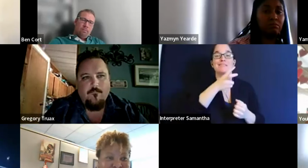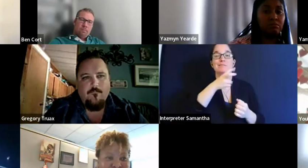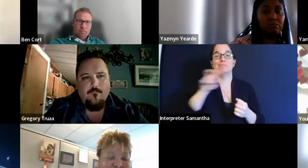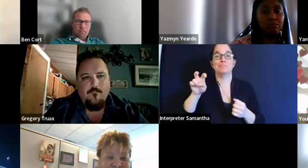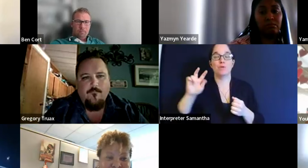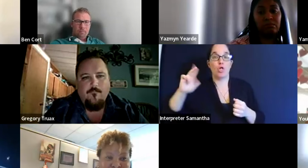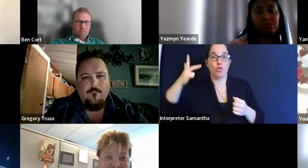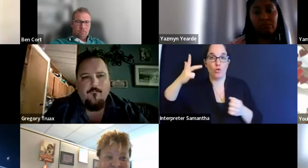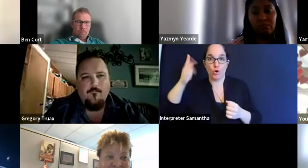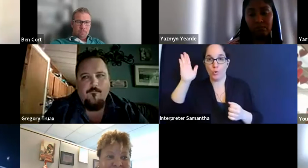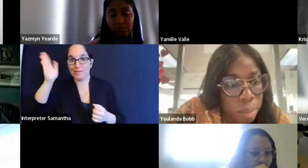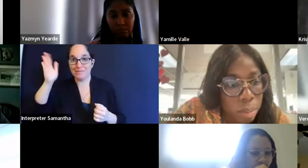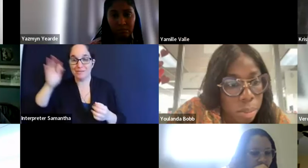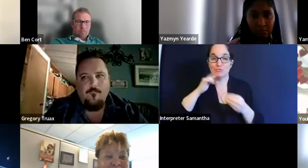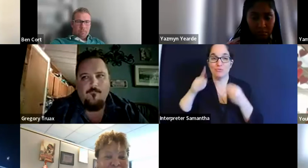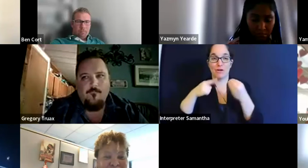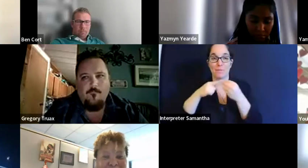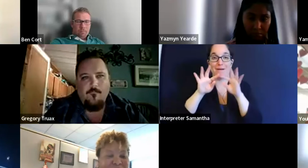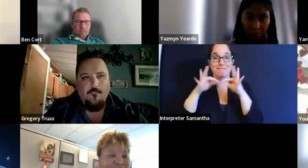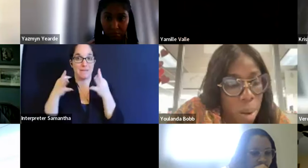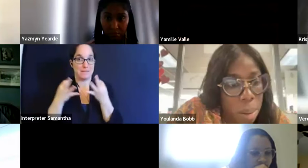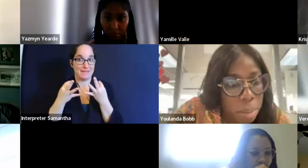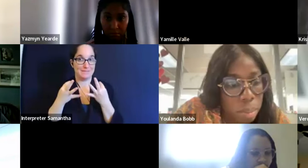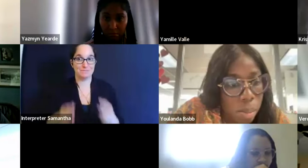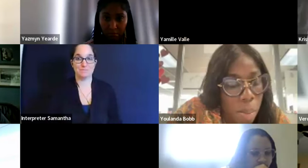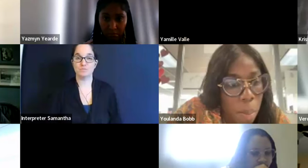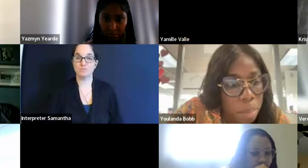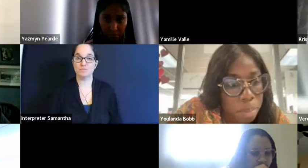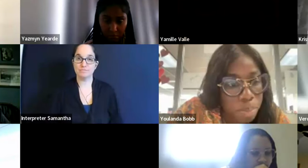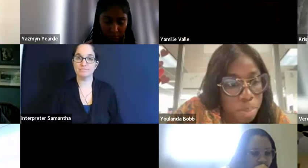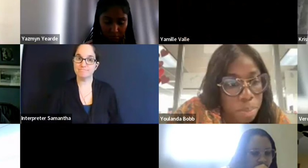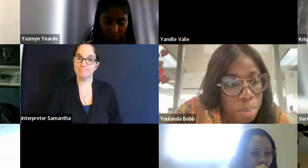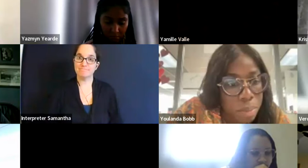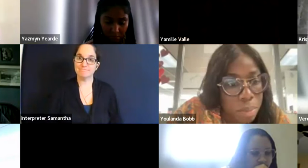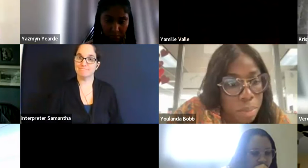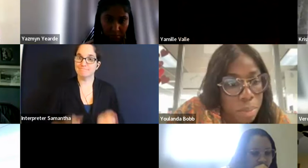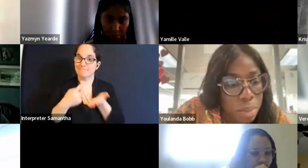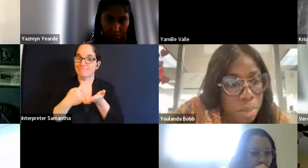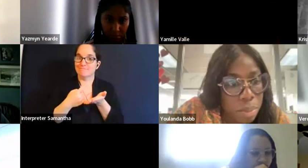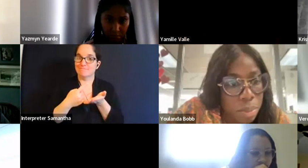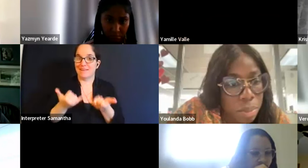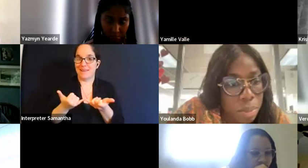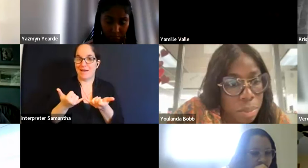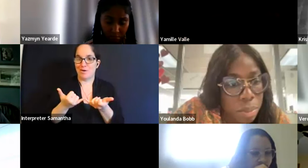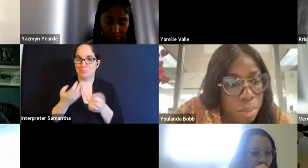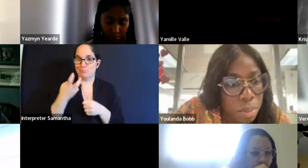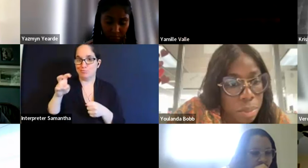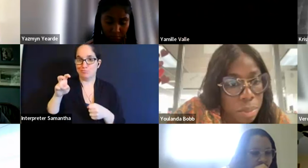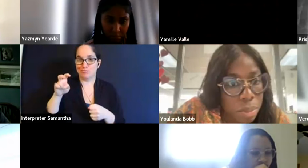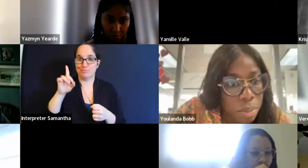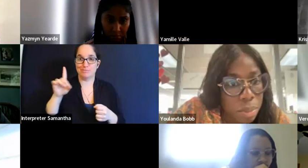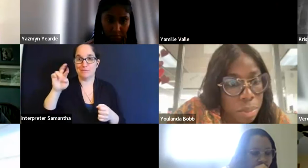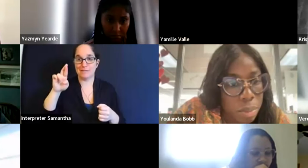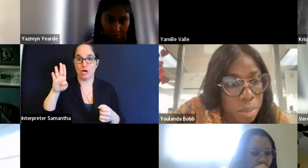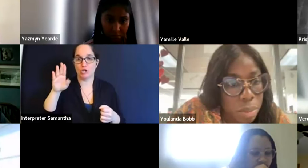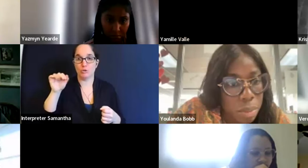going to talk about families. So I will direct it back to Dr. Bonnie. Great. Thank